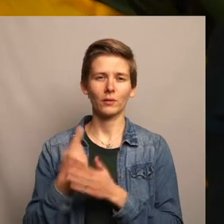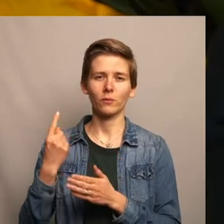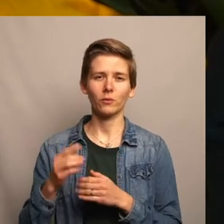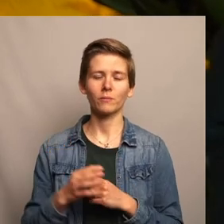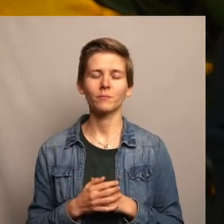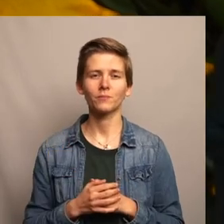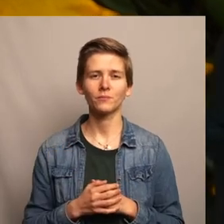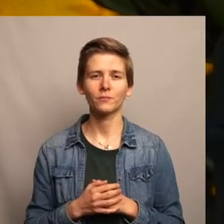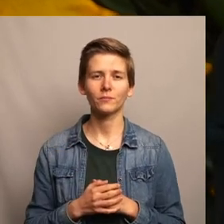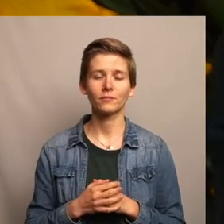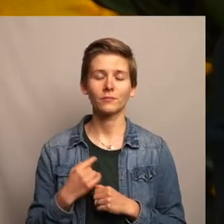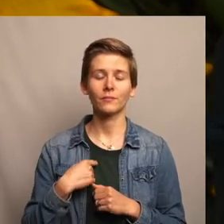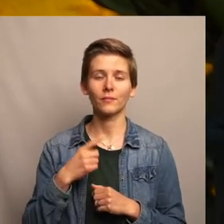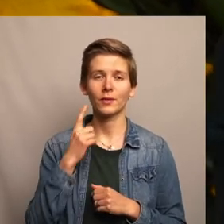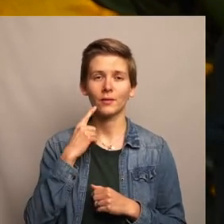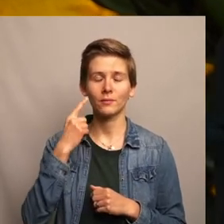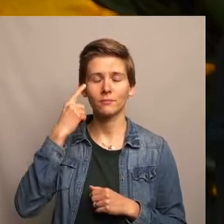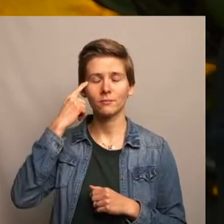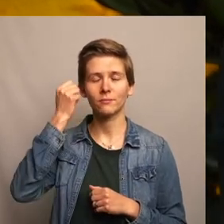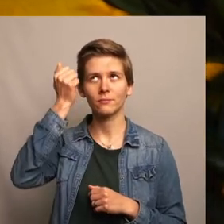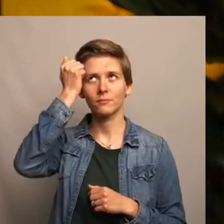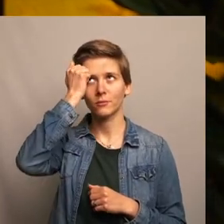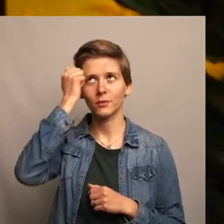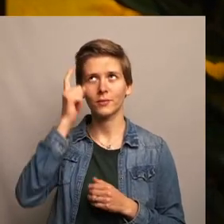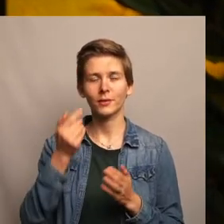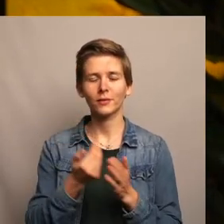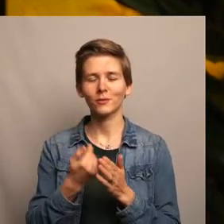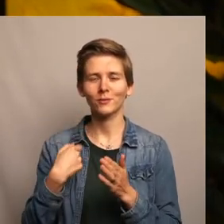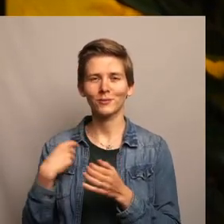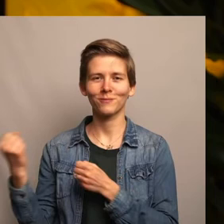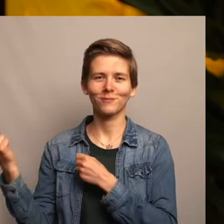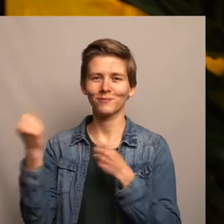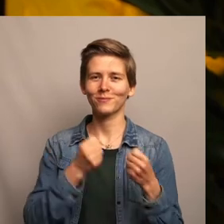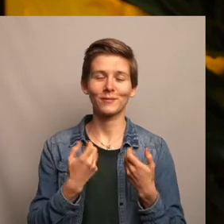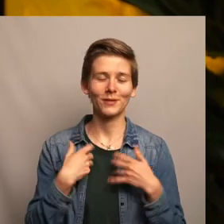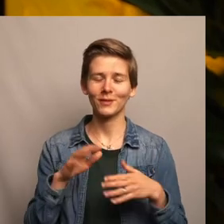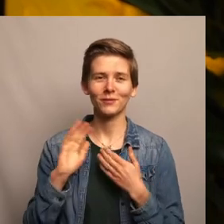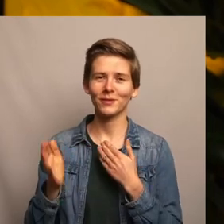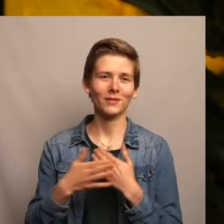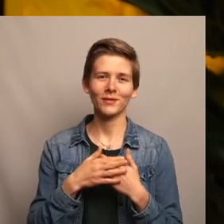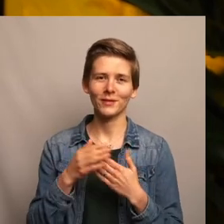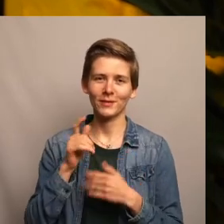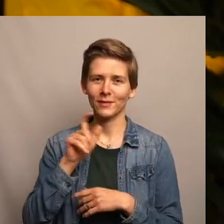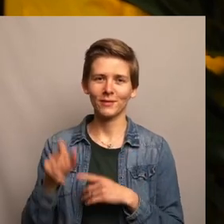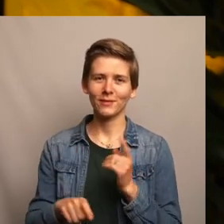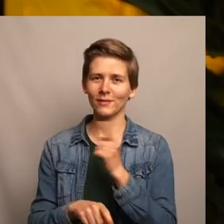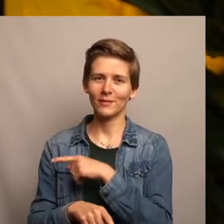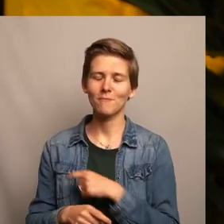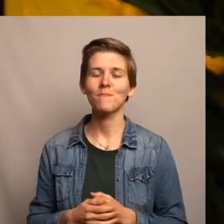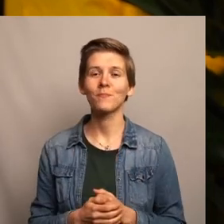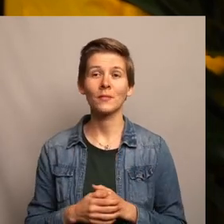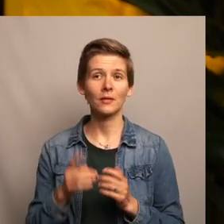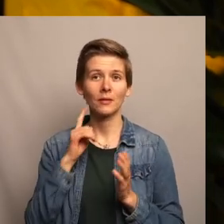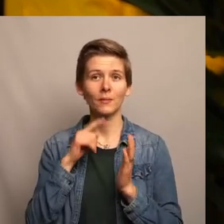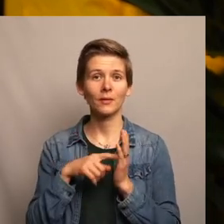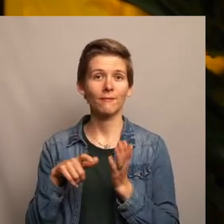And it reminds me why I left and why I don't want to go back. For example, last week, There's been like a